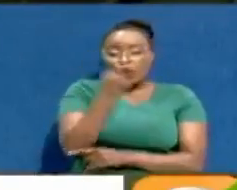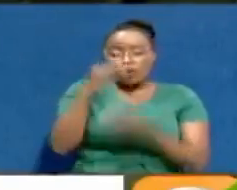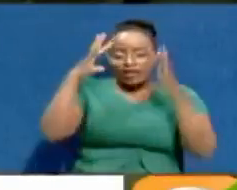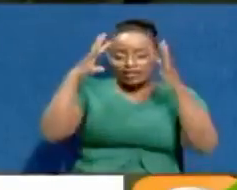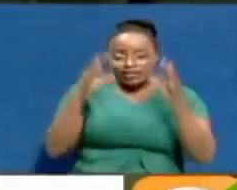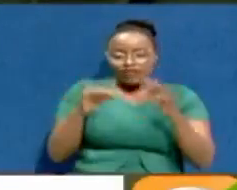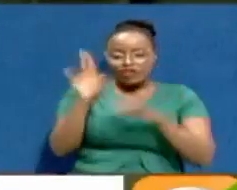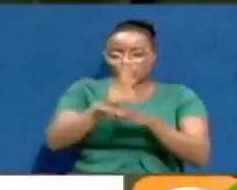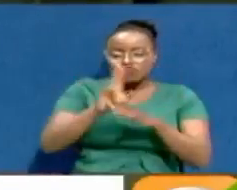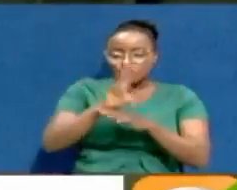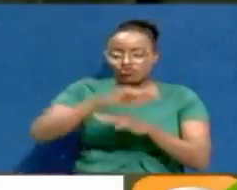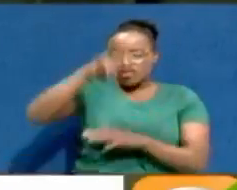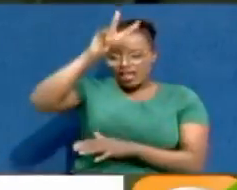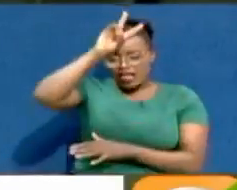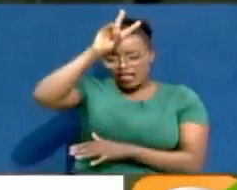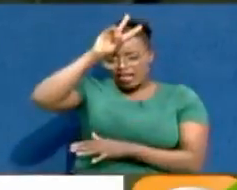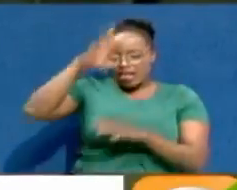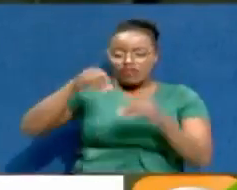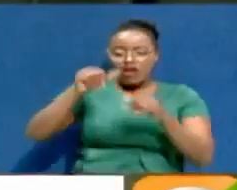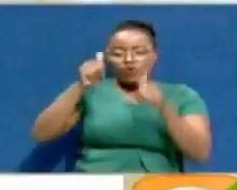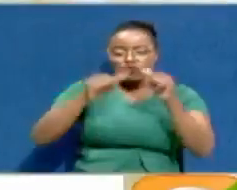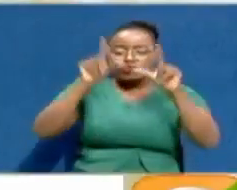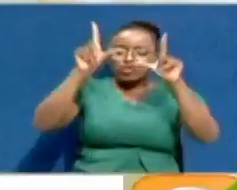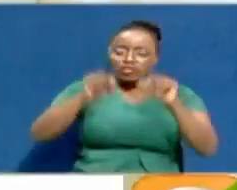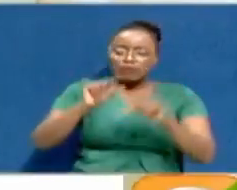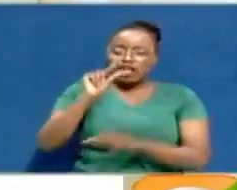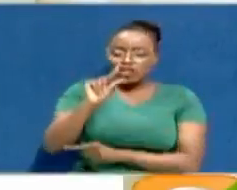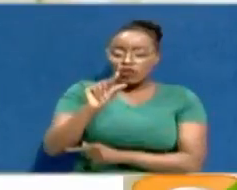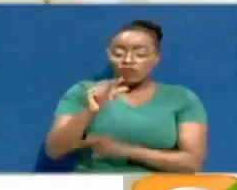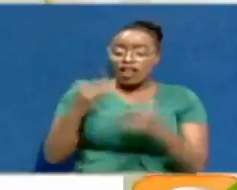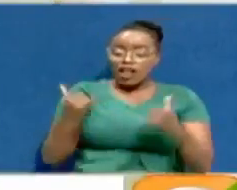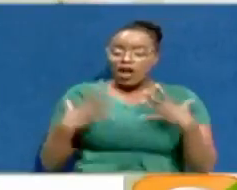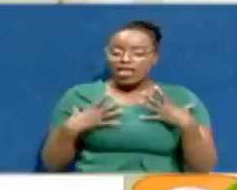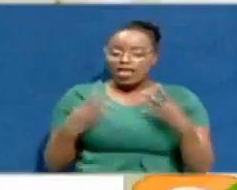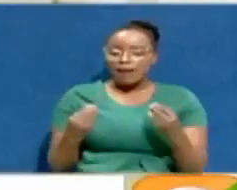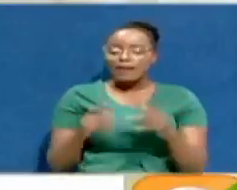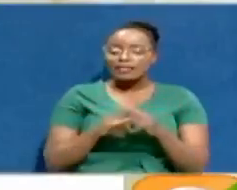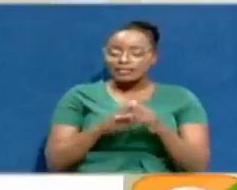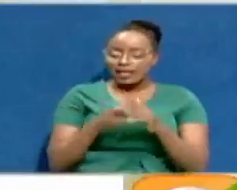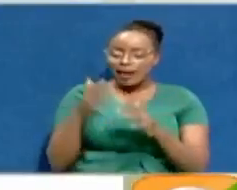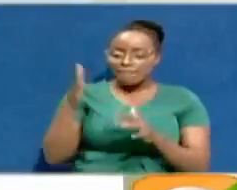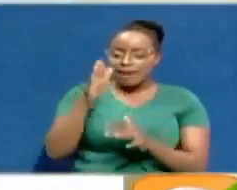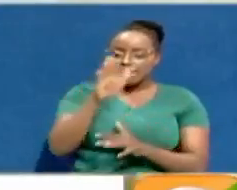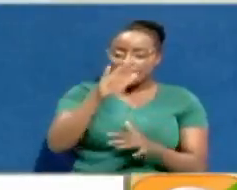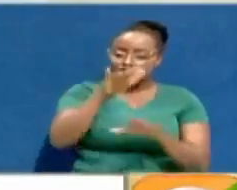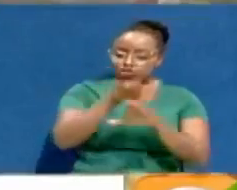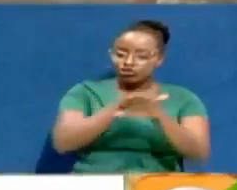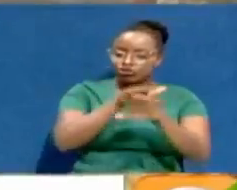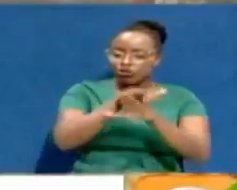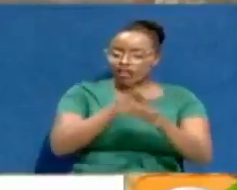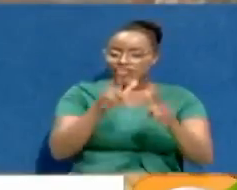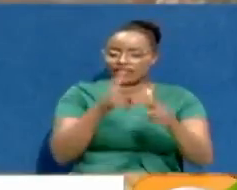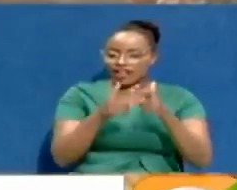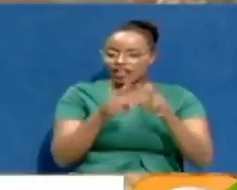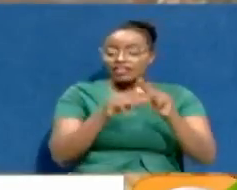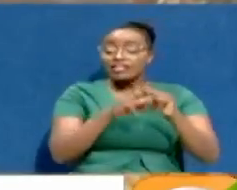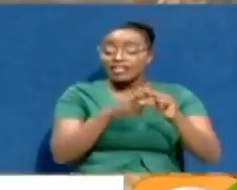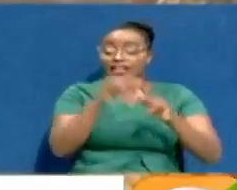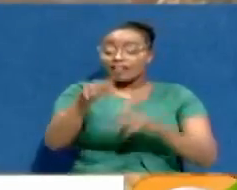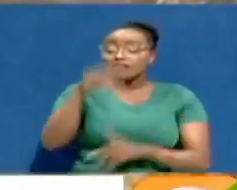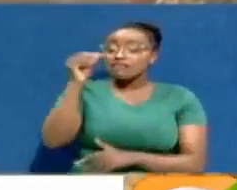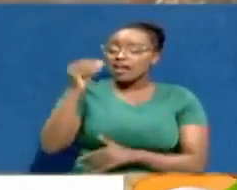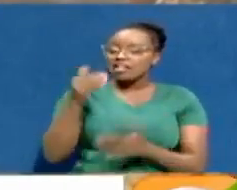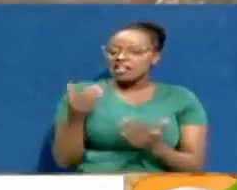opted for powdered goat milk, which was slightly cheaper. Afya yao sasa ikaanza tena nini kurudi. Ikaanza sasa tukaanza sasa